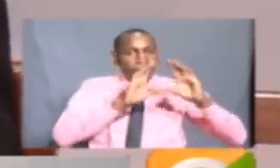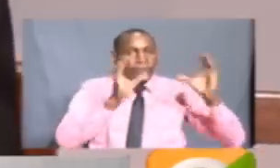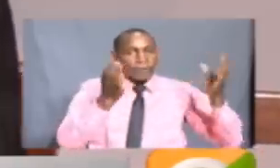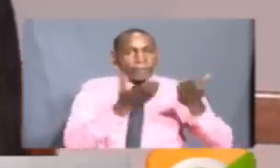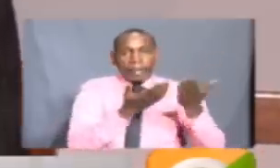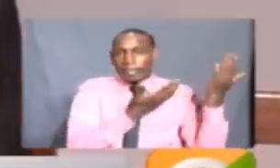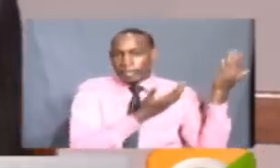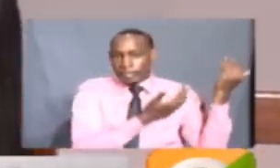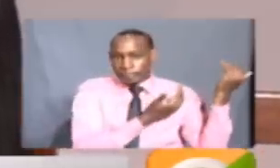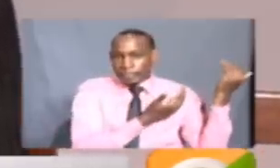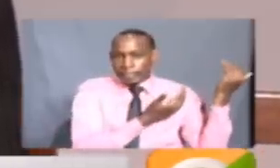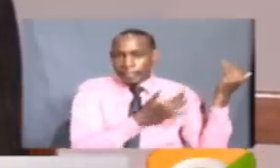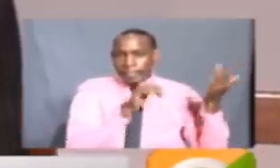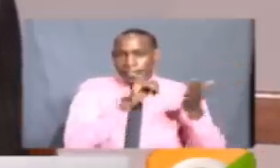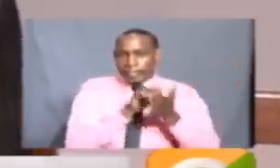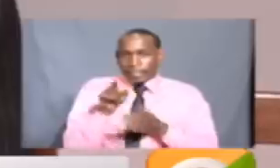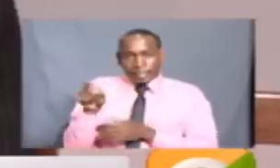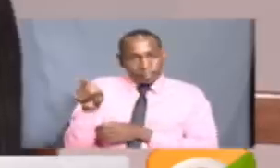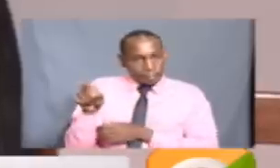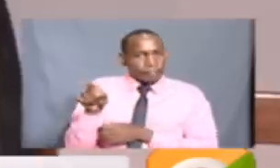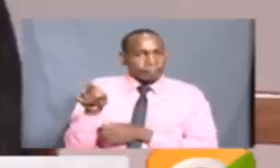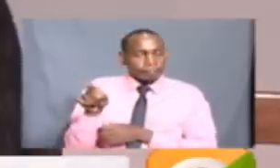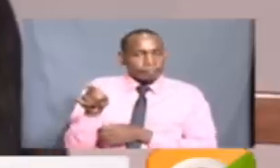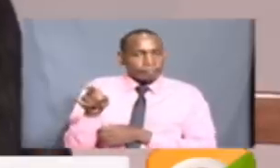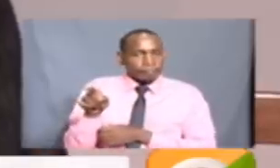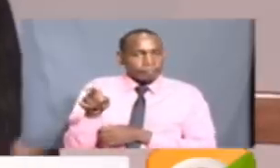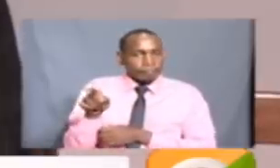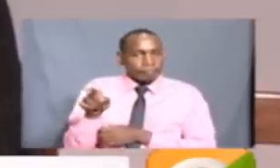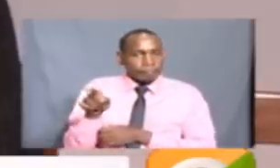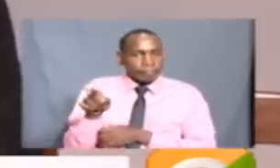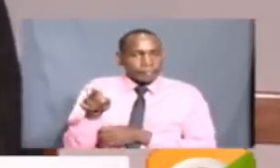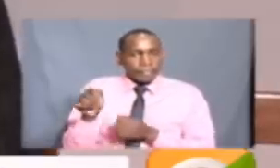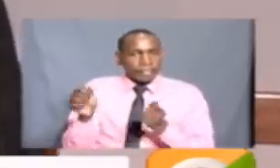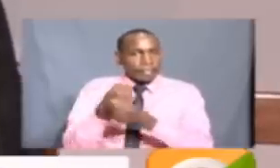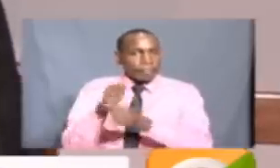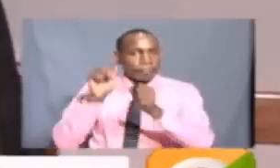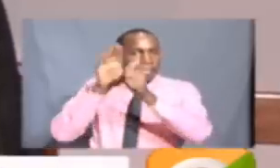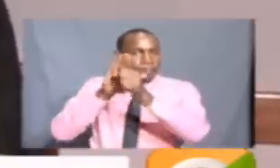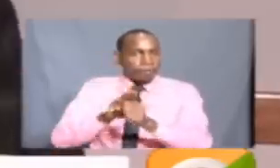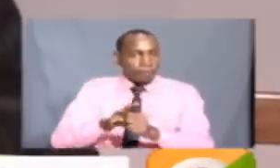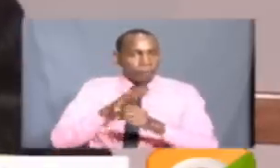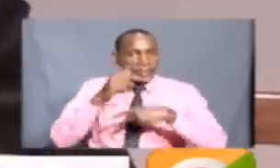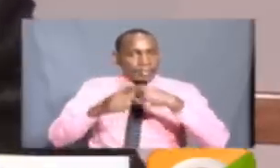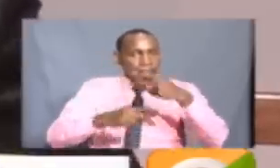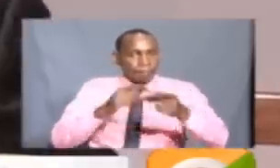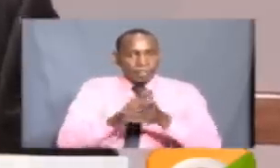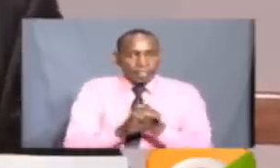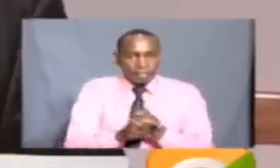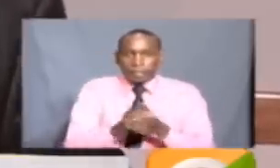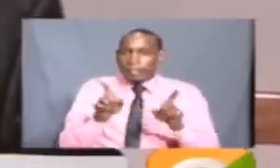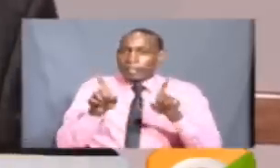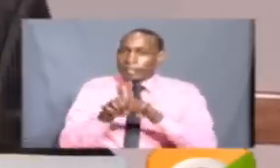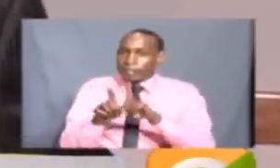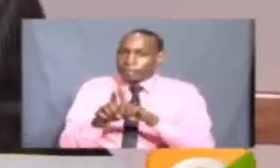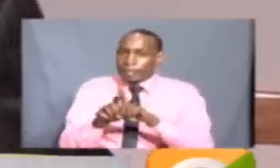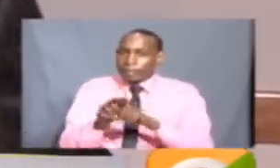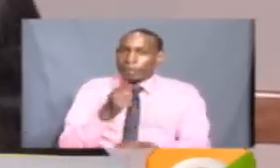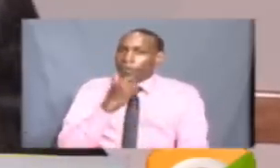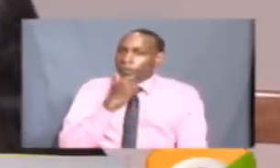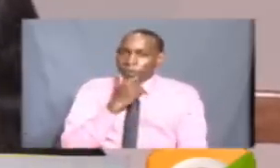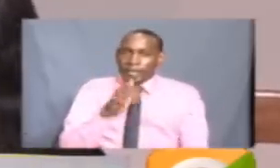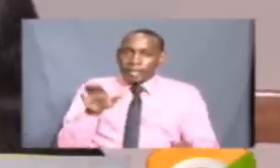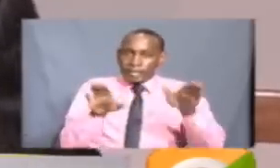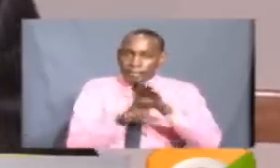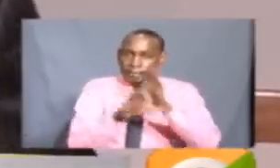you expect that he's not going to frustrate the process? No wonder the deputy president